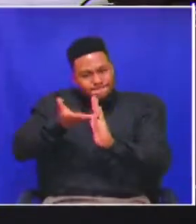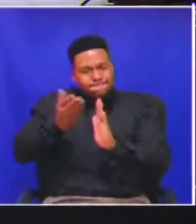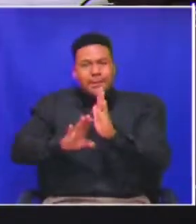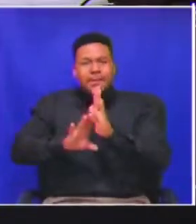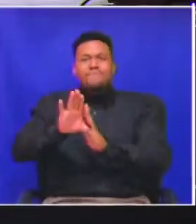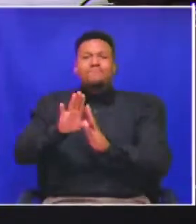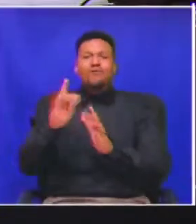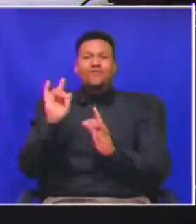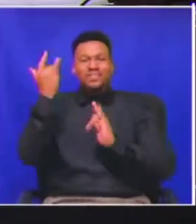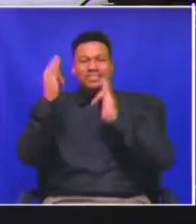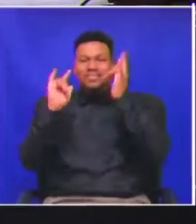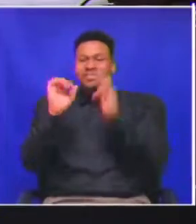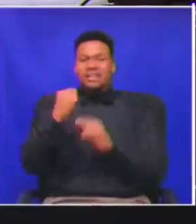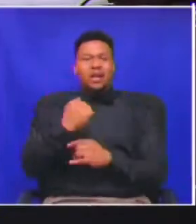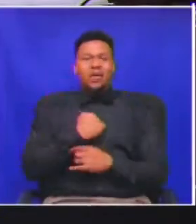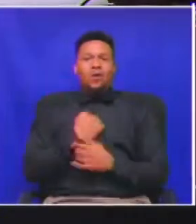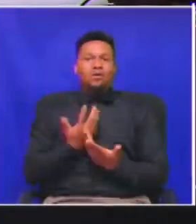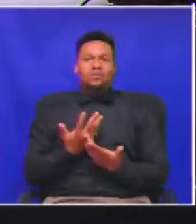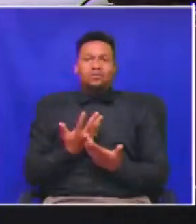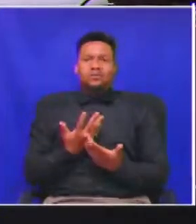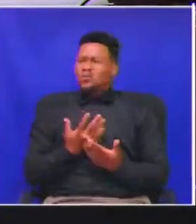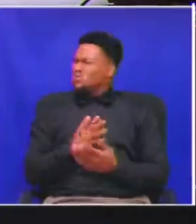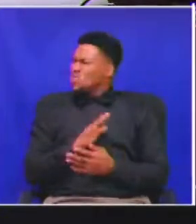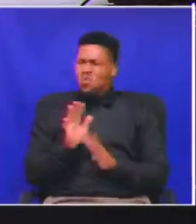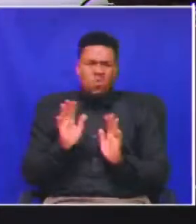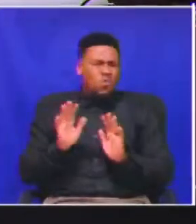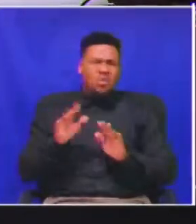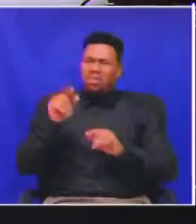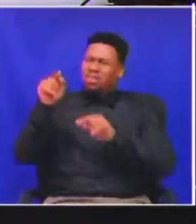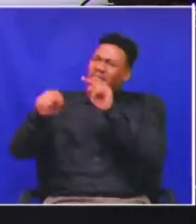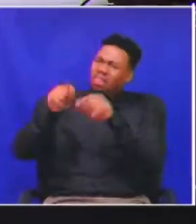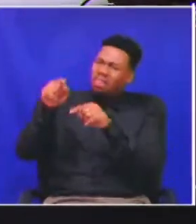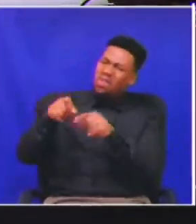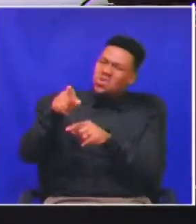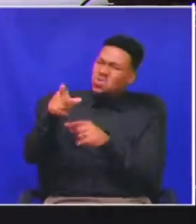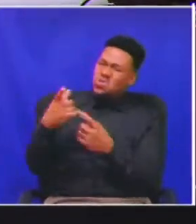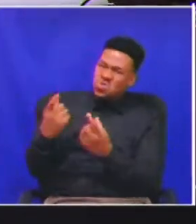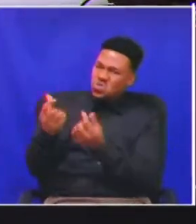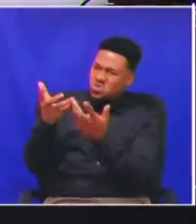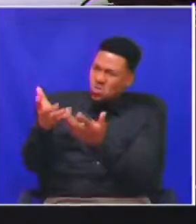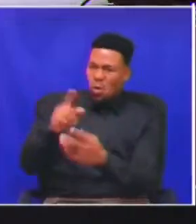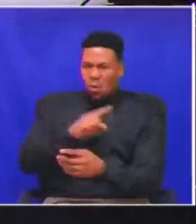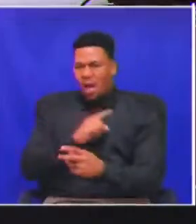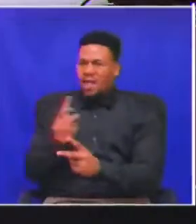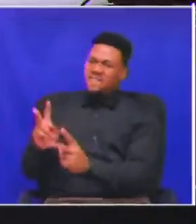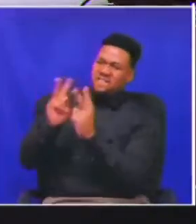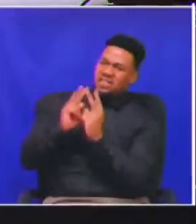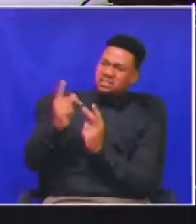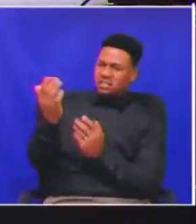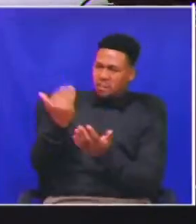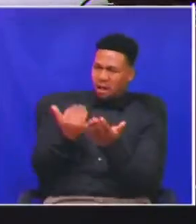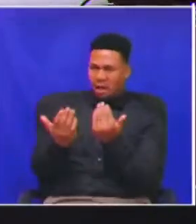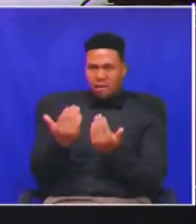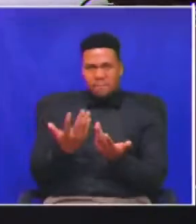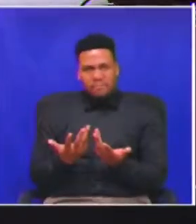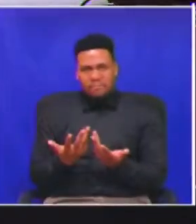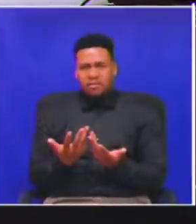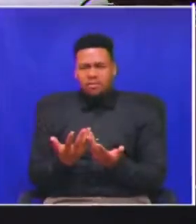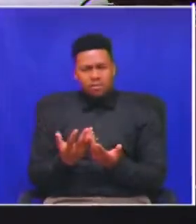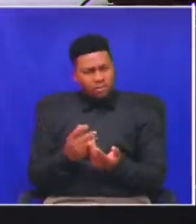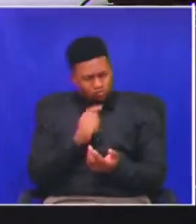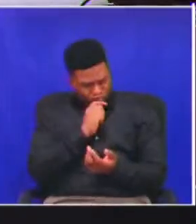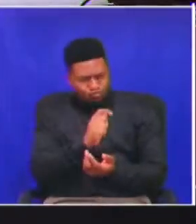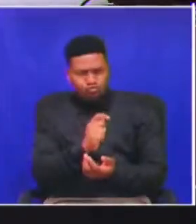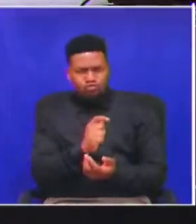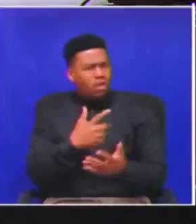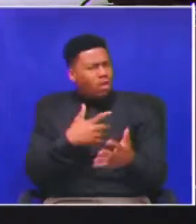Rather than pontificate and say, no, you're doing this because visitors are coming. And of course, when in any